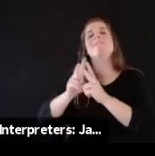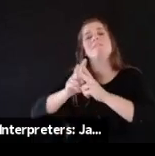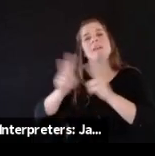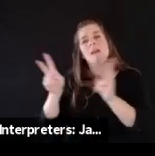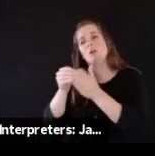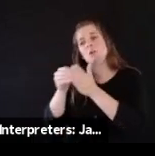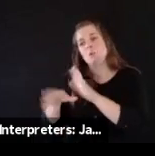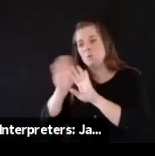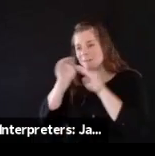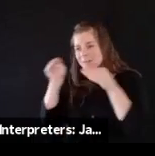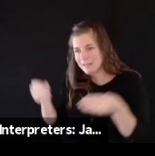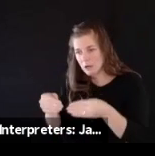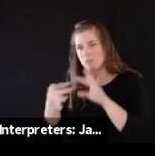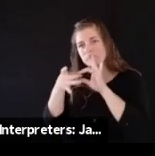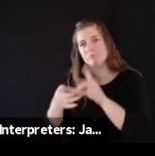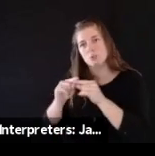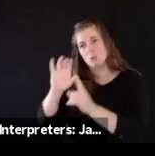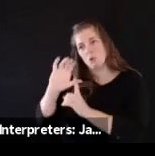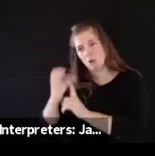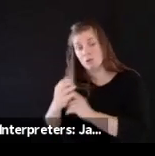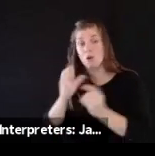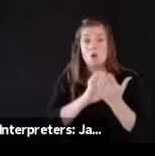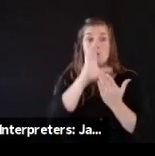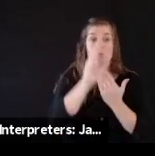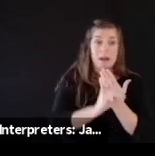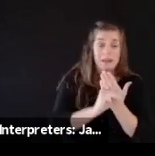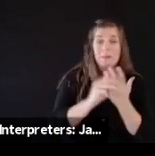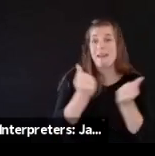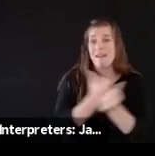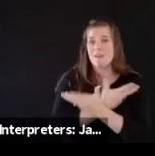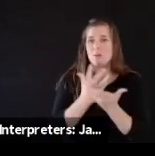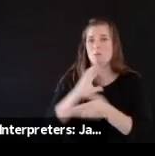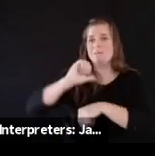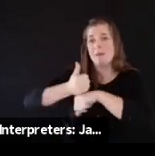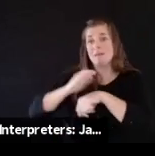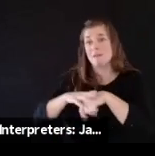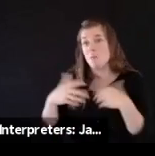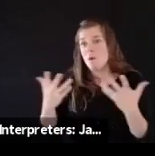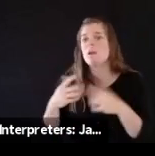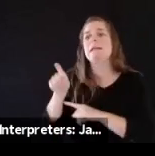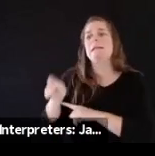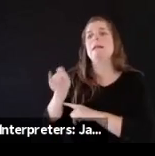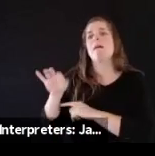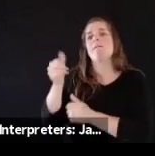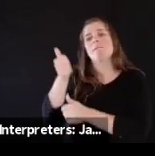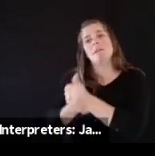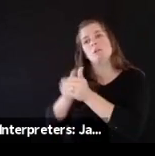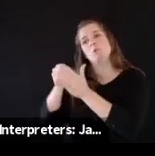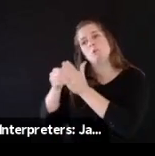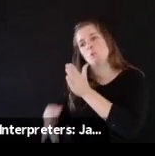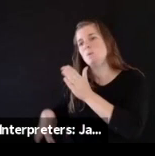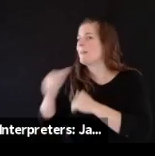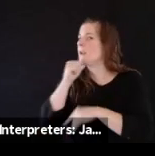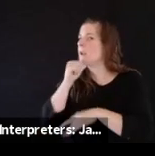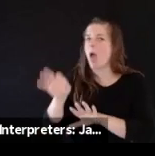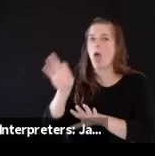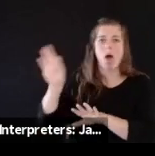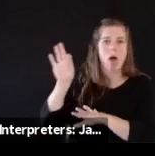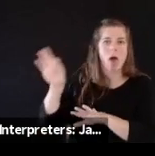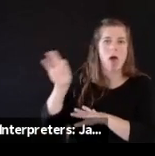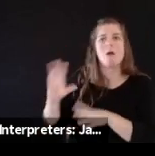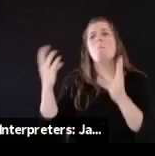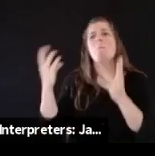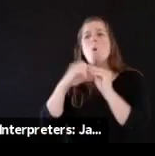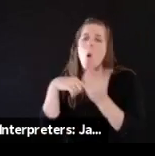relevant. Curriculum and instruction was based on the needs of the students. It was discussion rather than